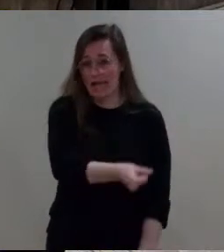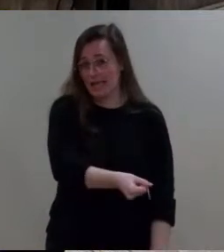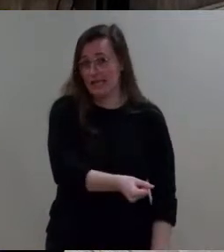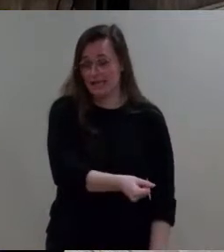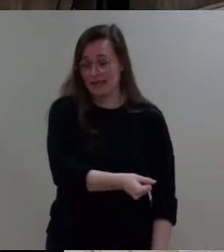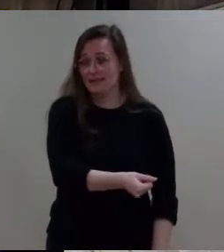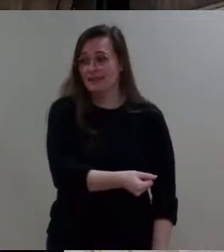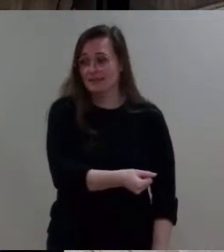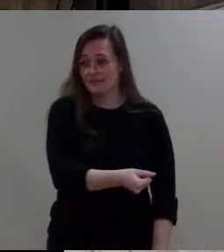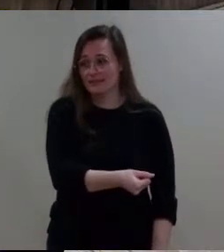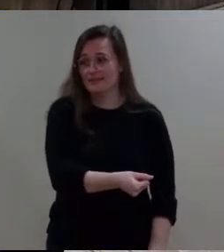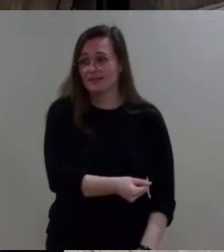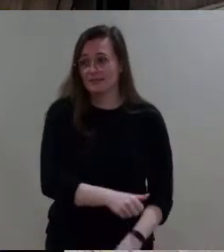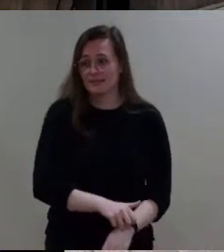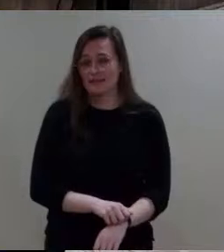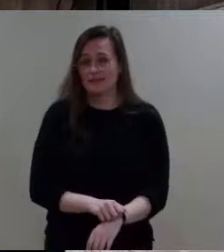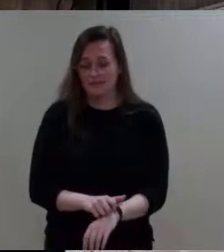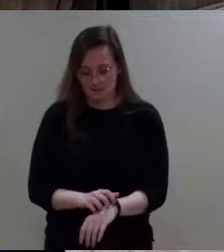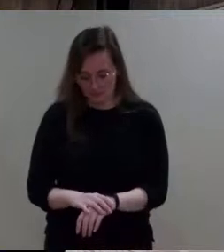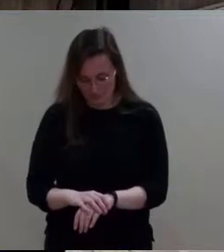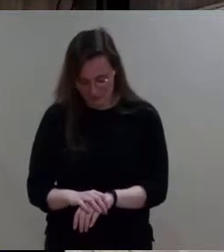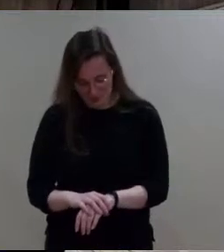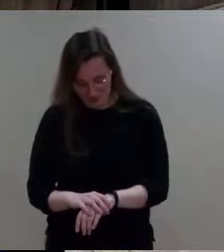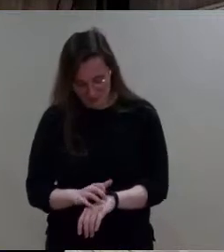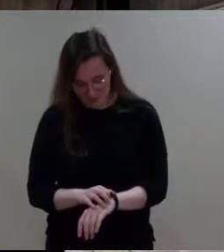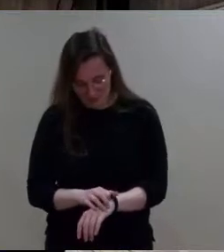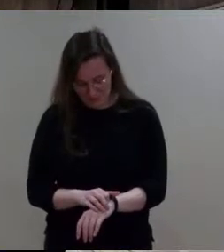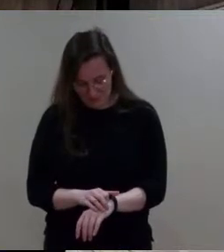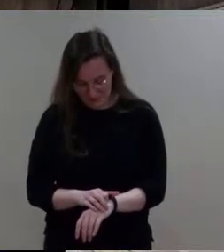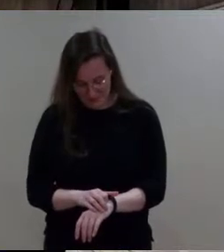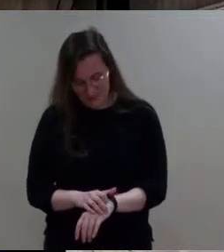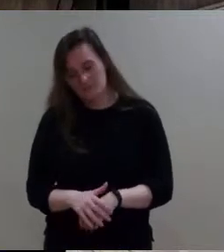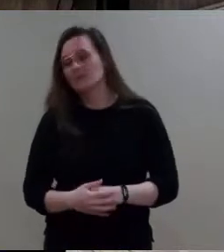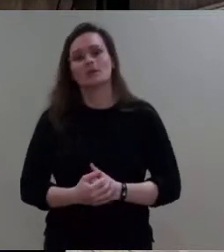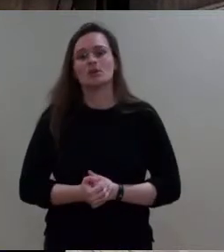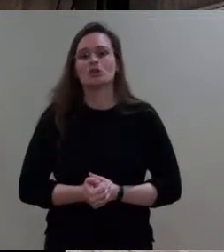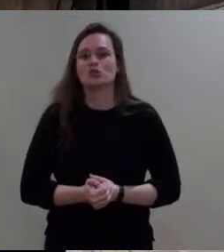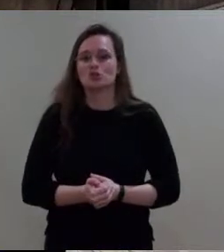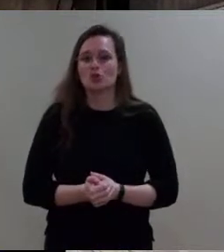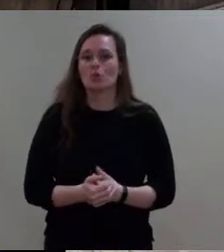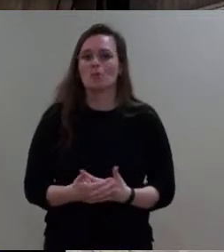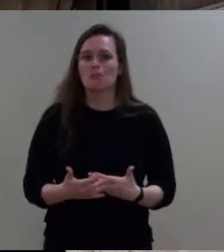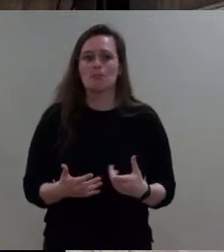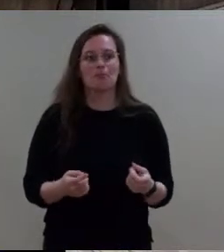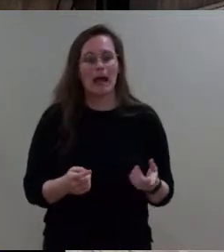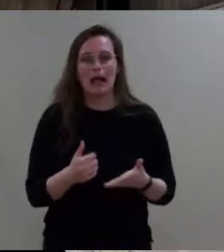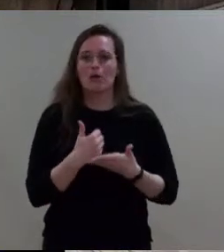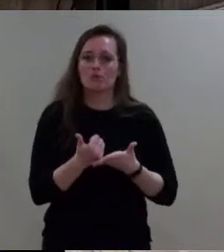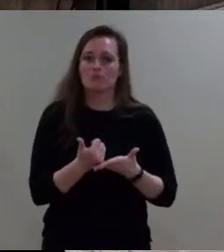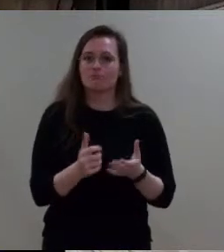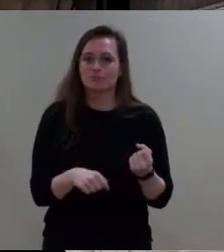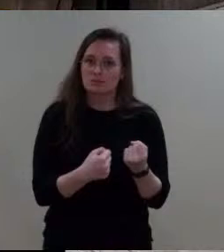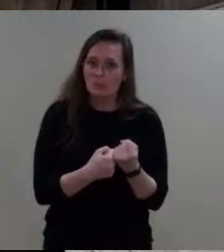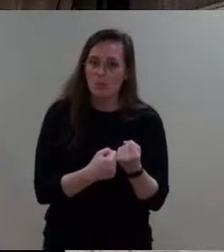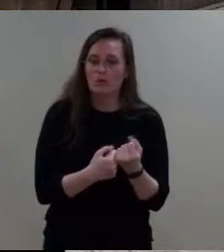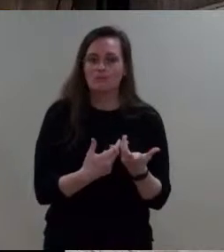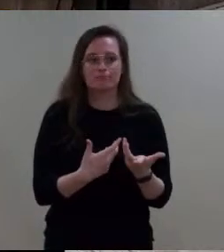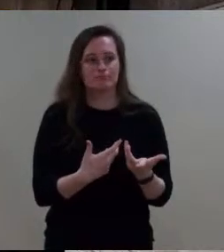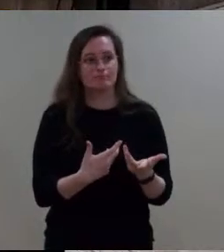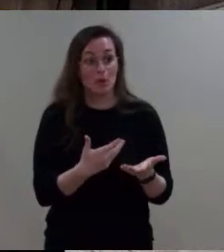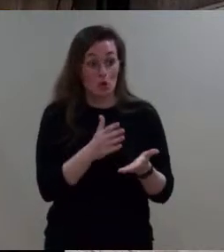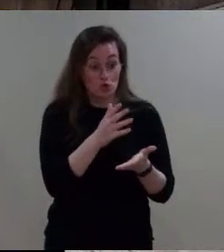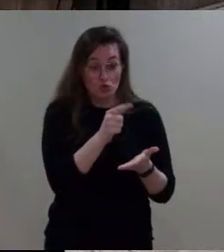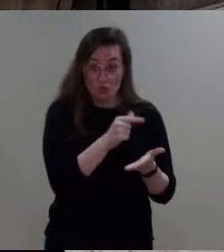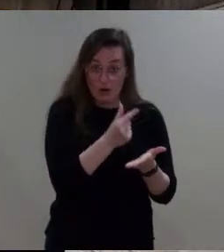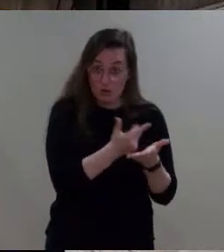with not a lot of co-op students, but they're leading them up to planning and helping them with a job outside. So